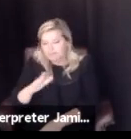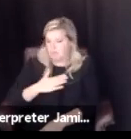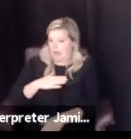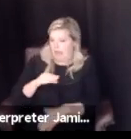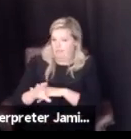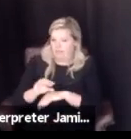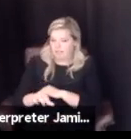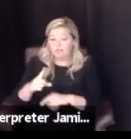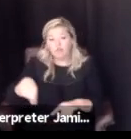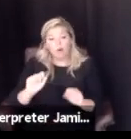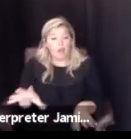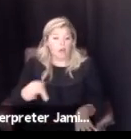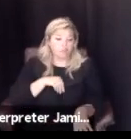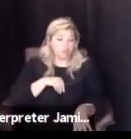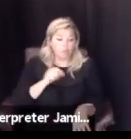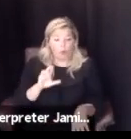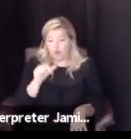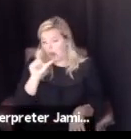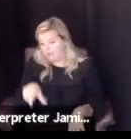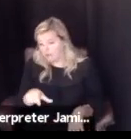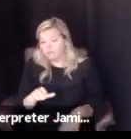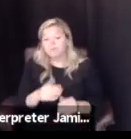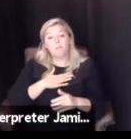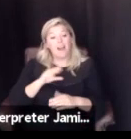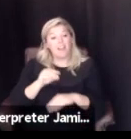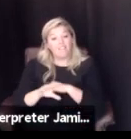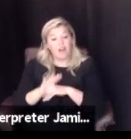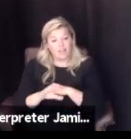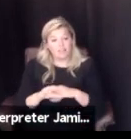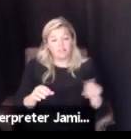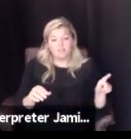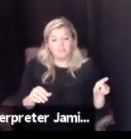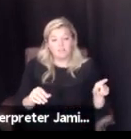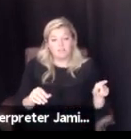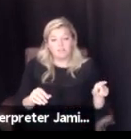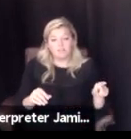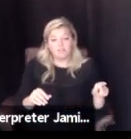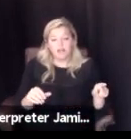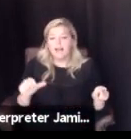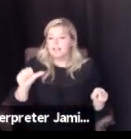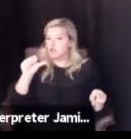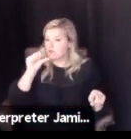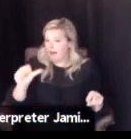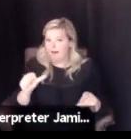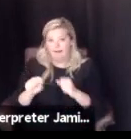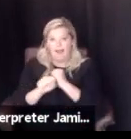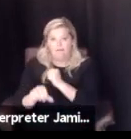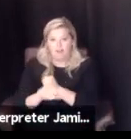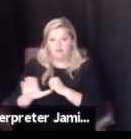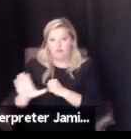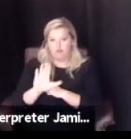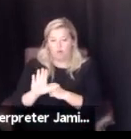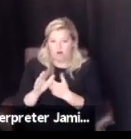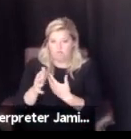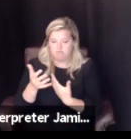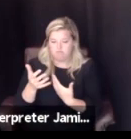you can take it or you don't have to. My advice, don't take it from the angle of sexual violence, unless you know